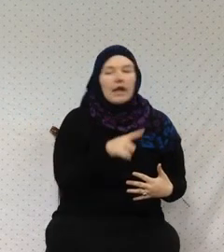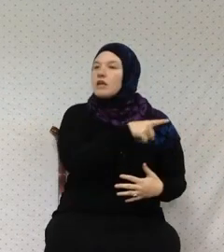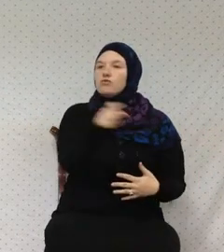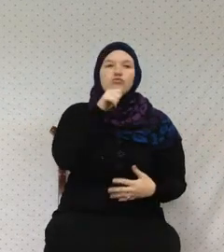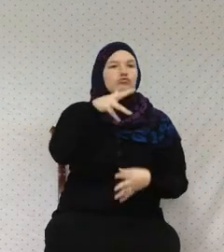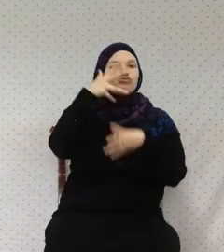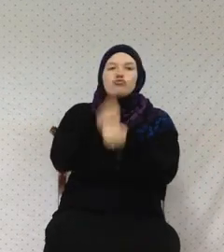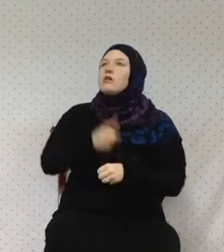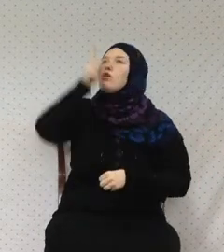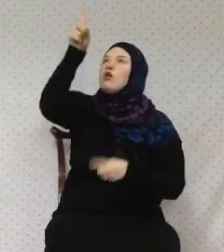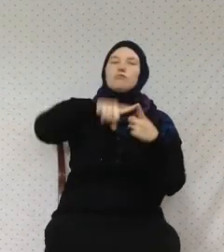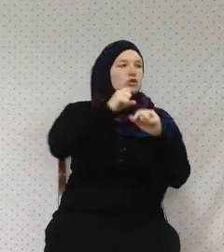trust Allah to protect them.